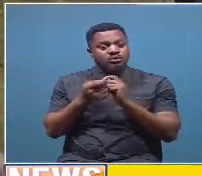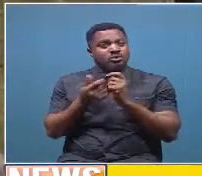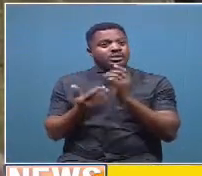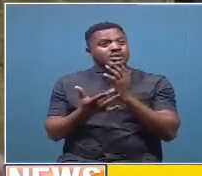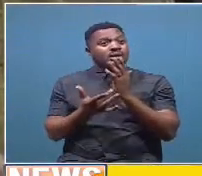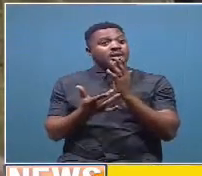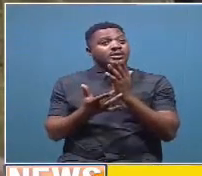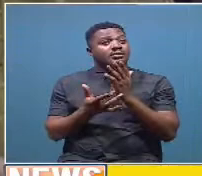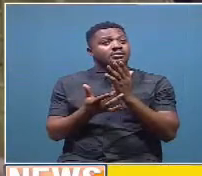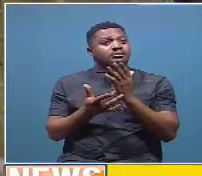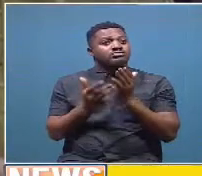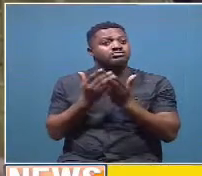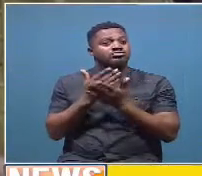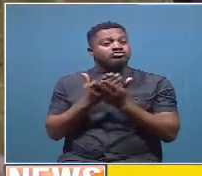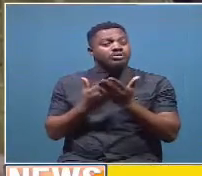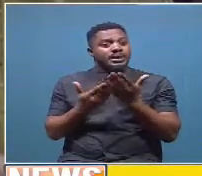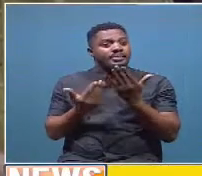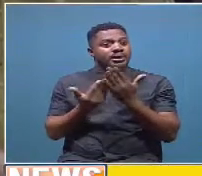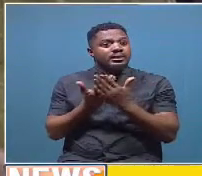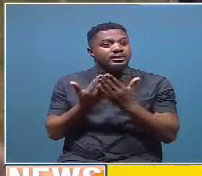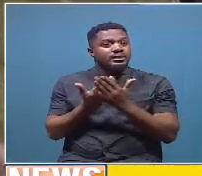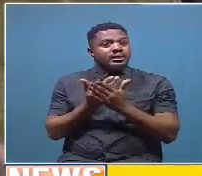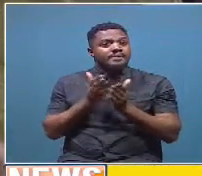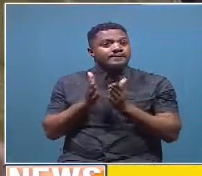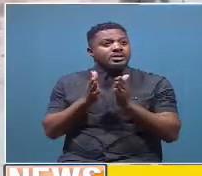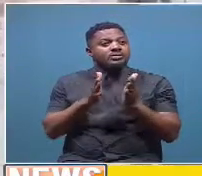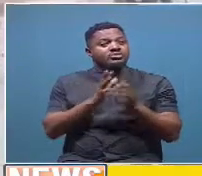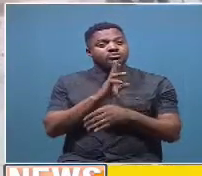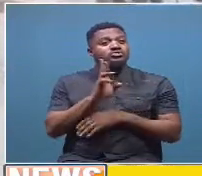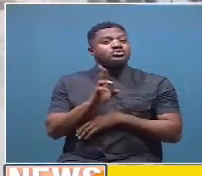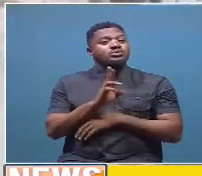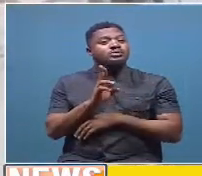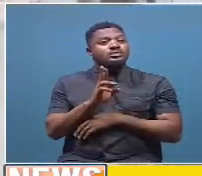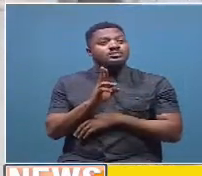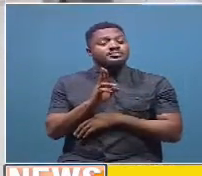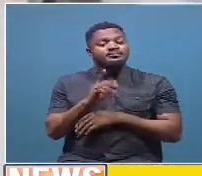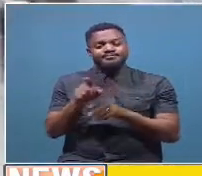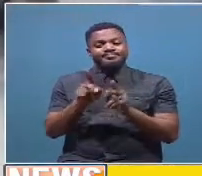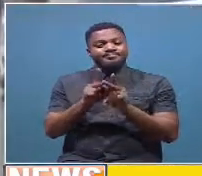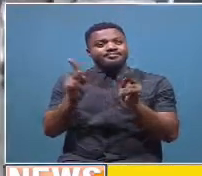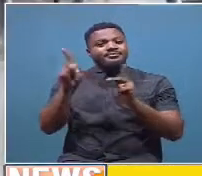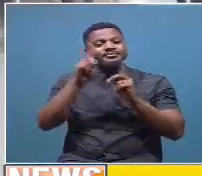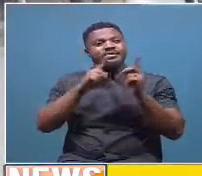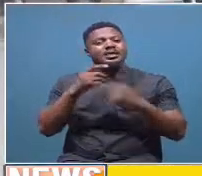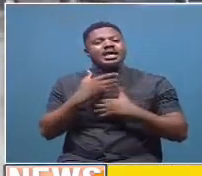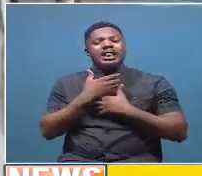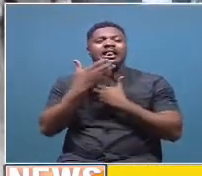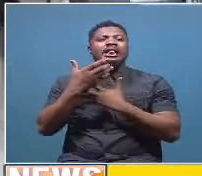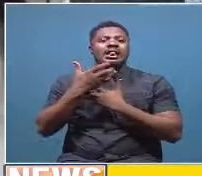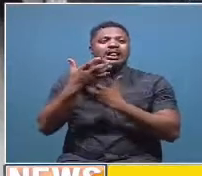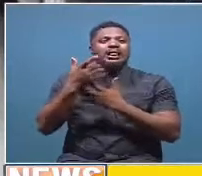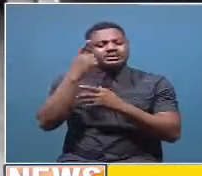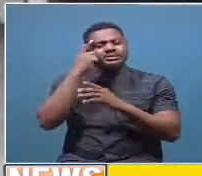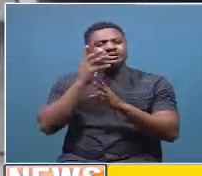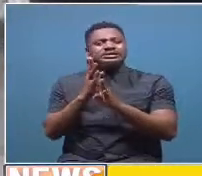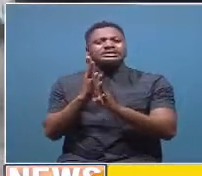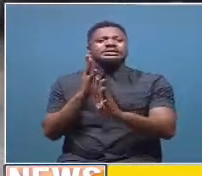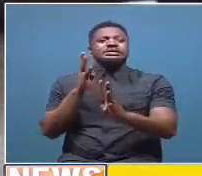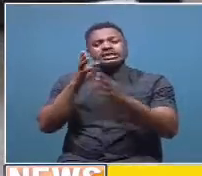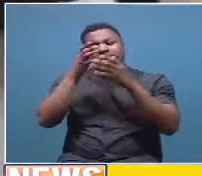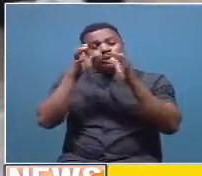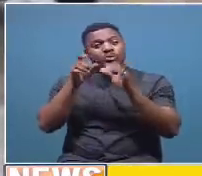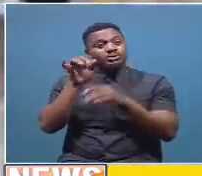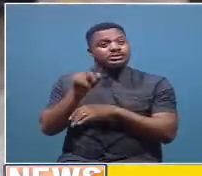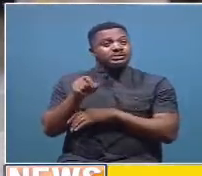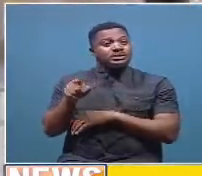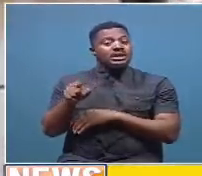modernization, some modern methods are being used. Following public outcry over the heavy traffic caused as a